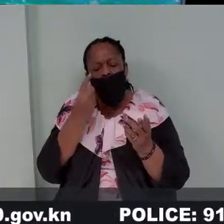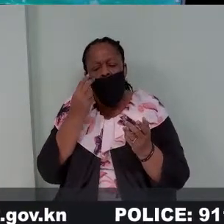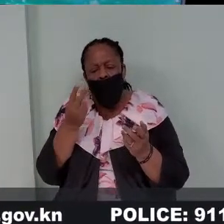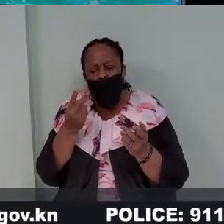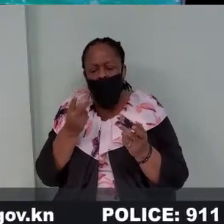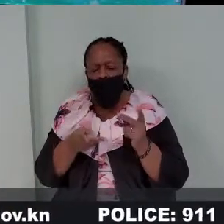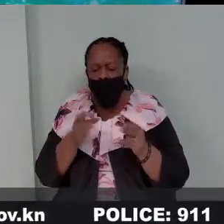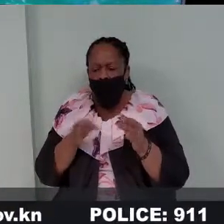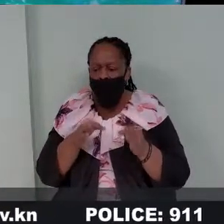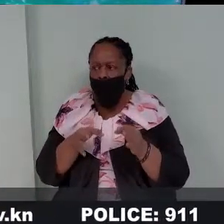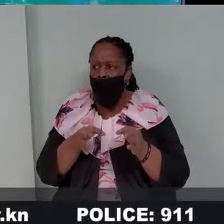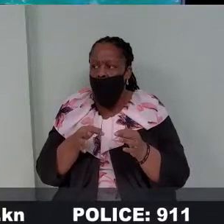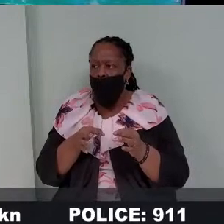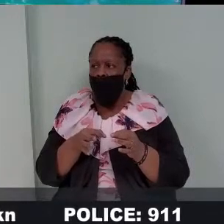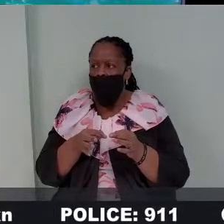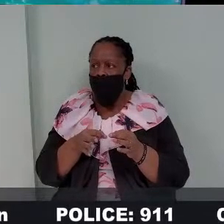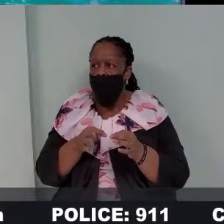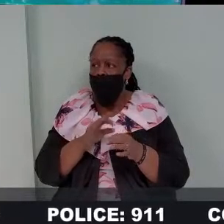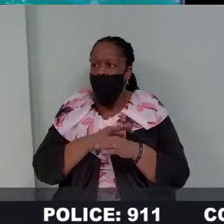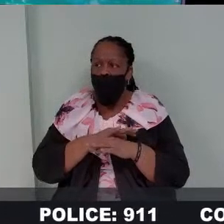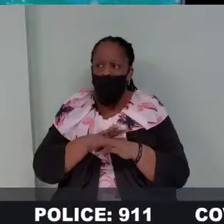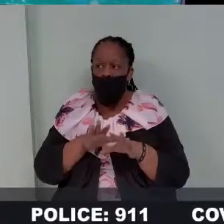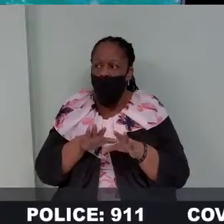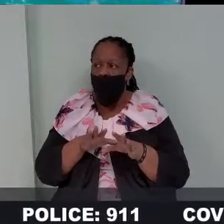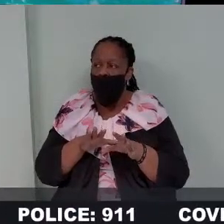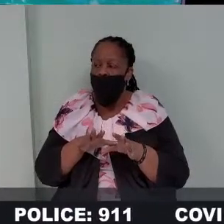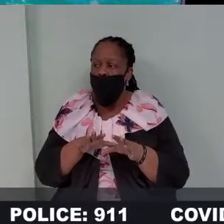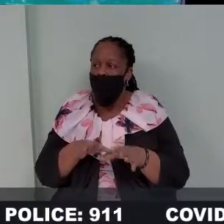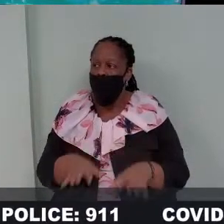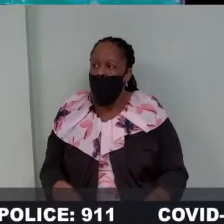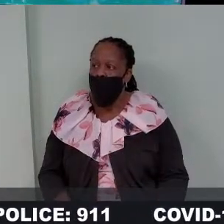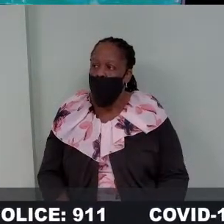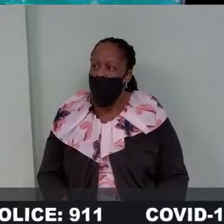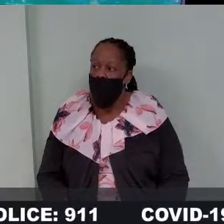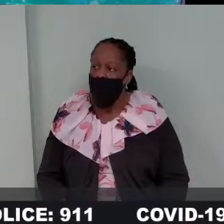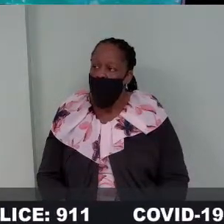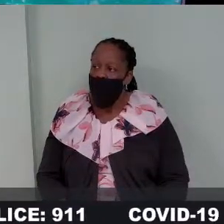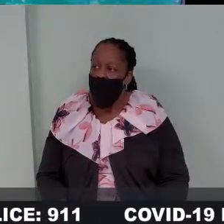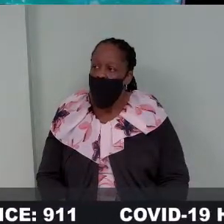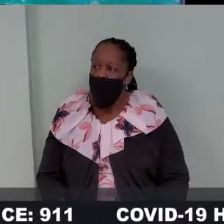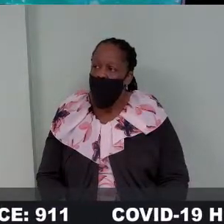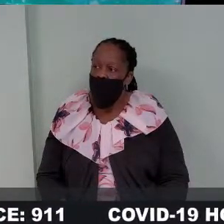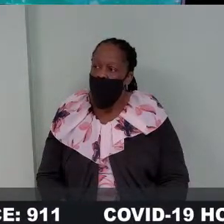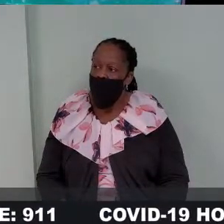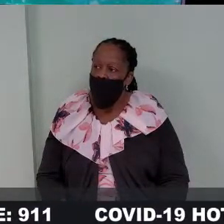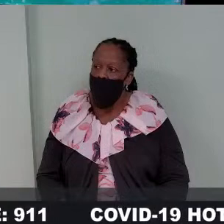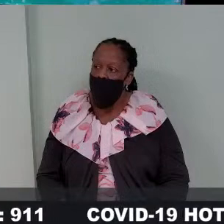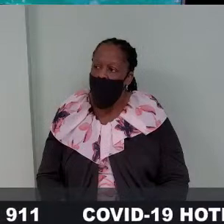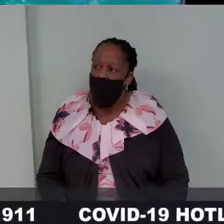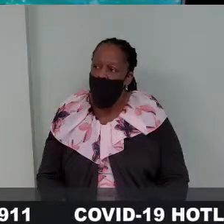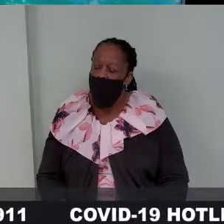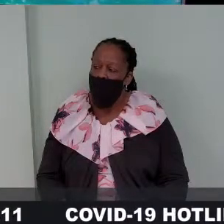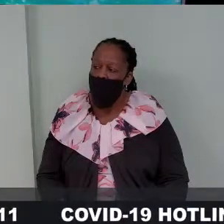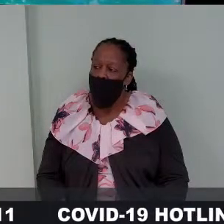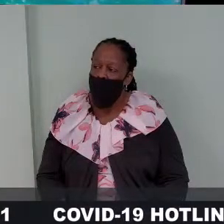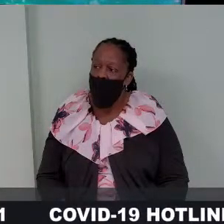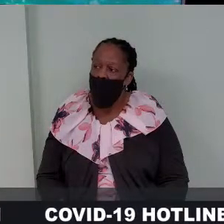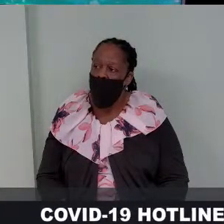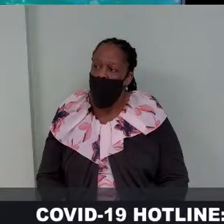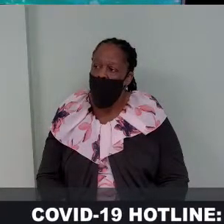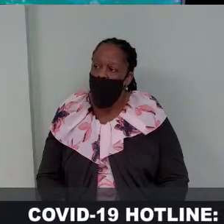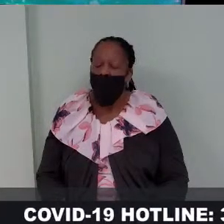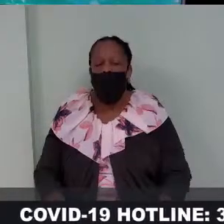this time, we really don't want to go to that route. The reality is people are asking whether we are going to go back to home quarantine or not.